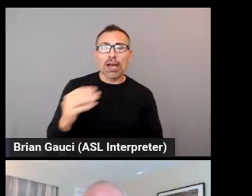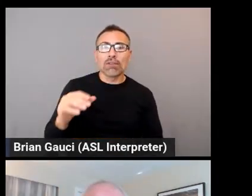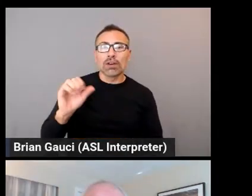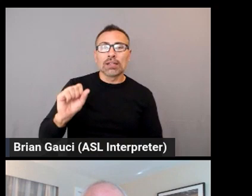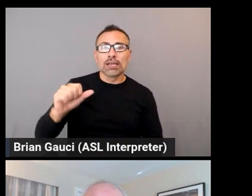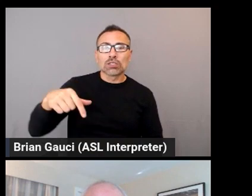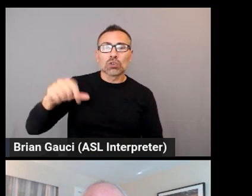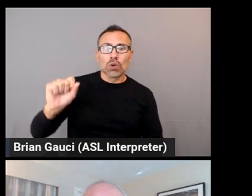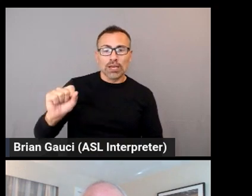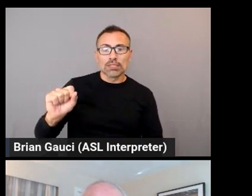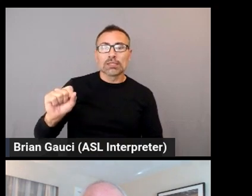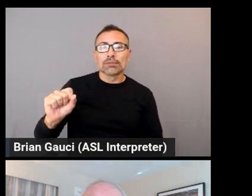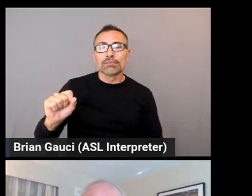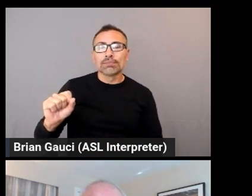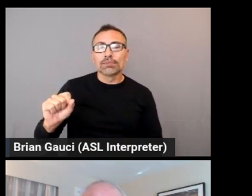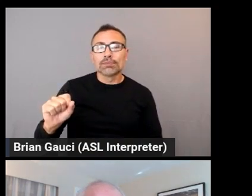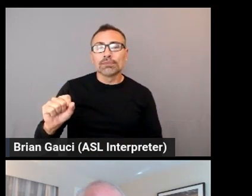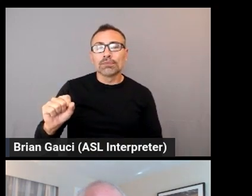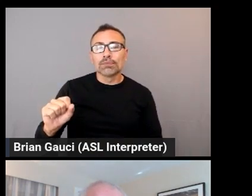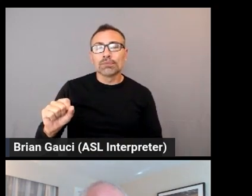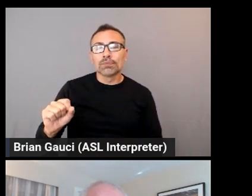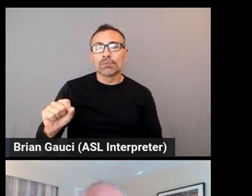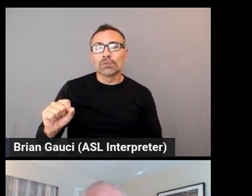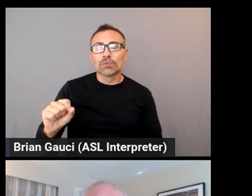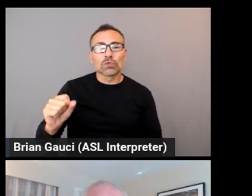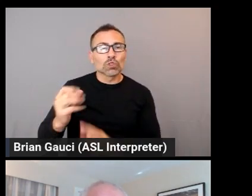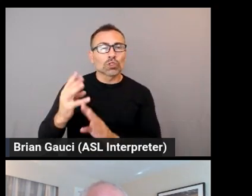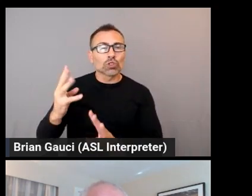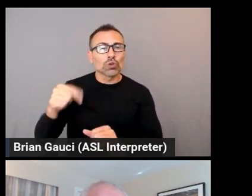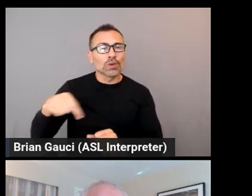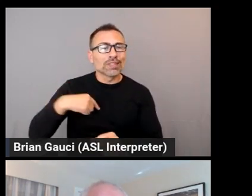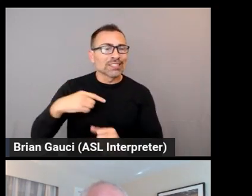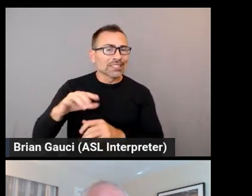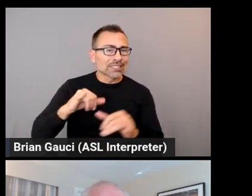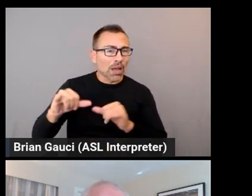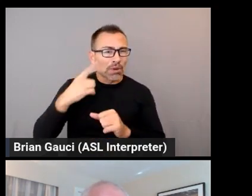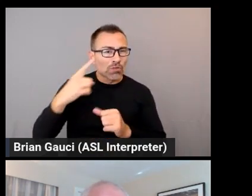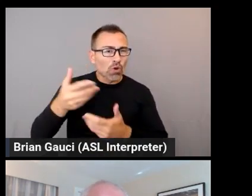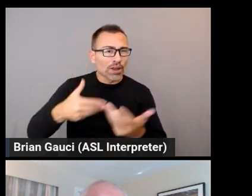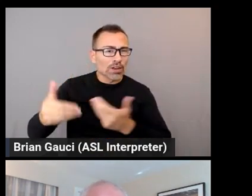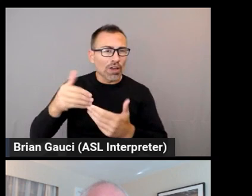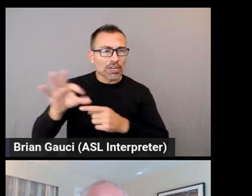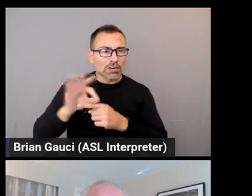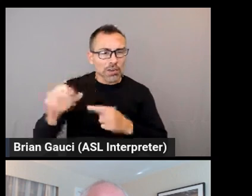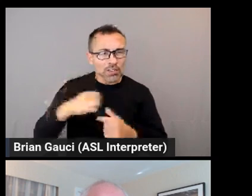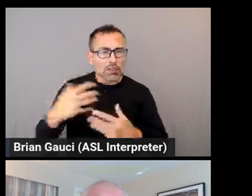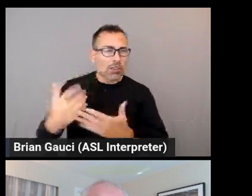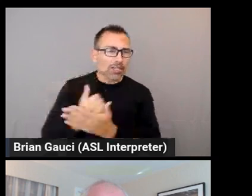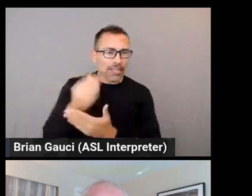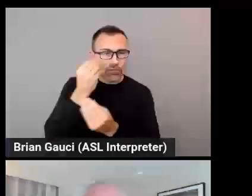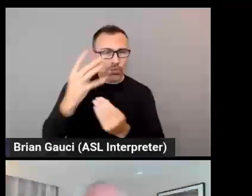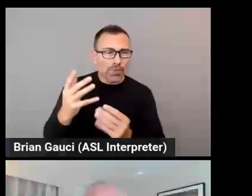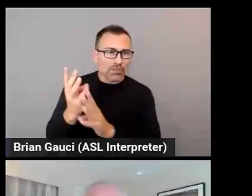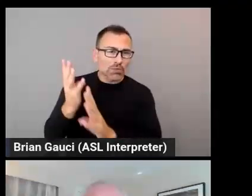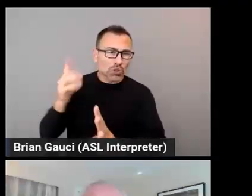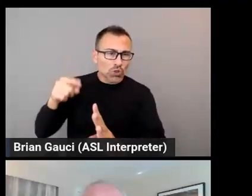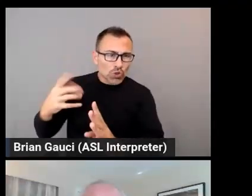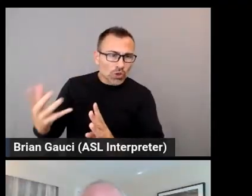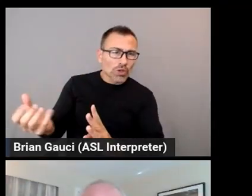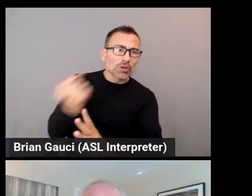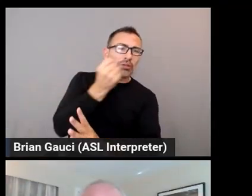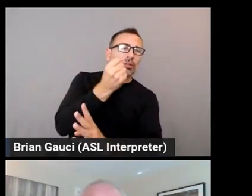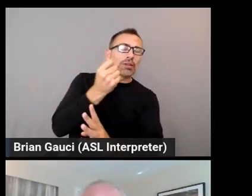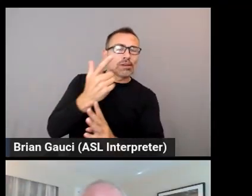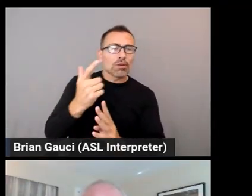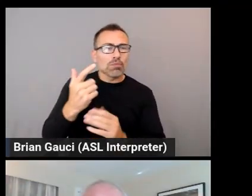move it over a little bit. This is really common for interacting with functions. You can sort of get data out of your queue and process information and kind of build